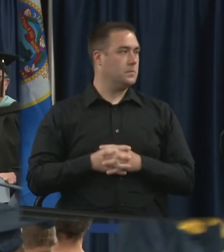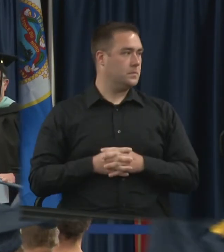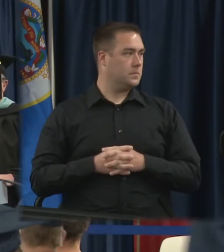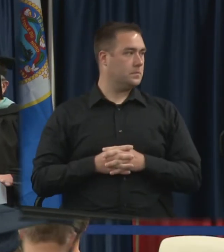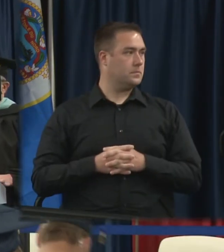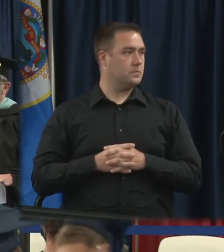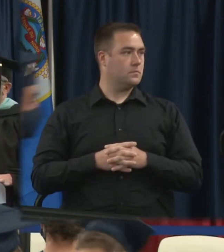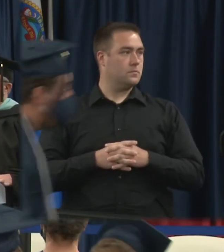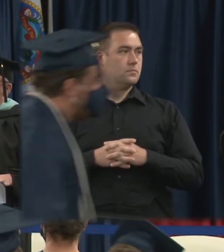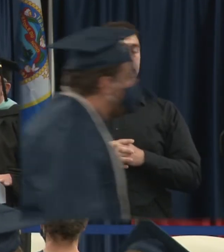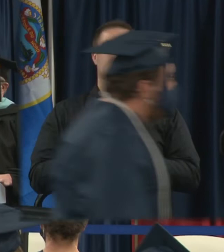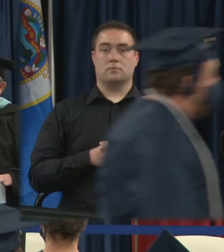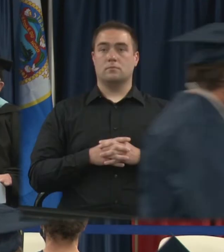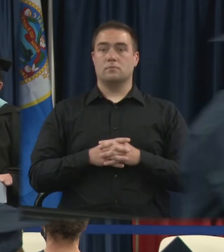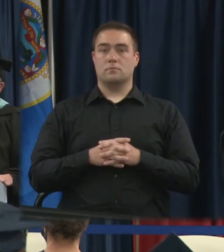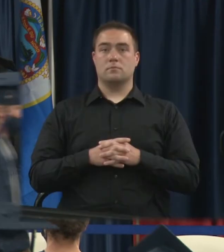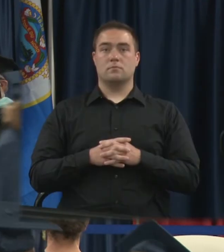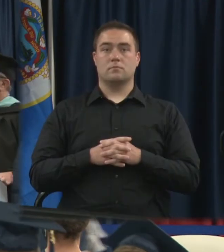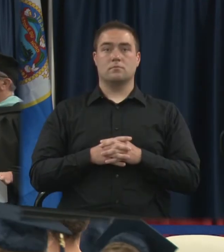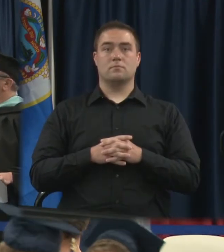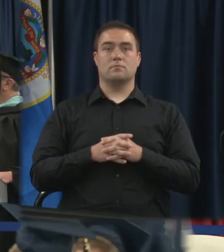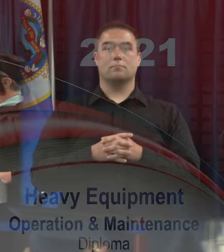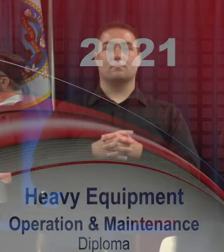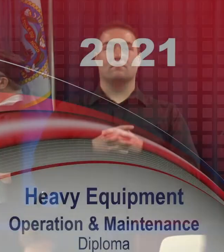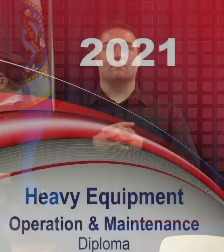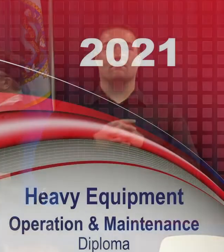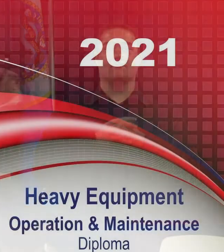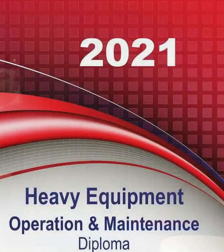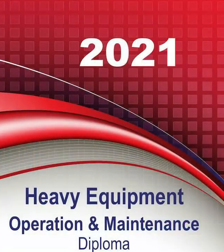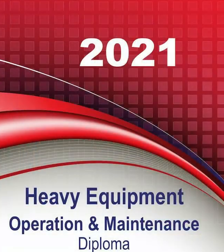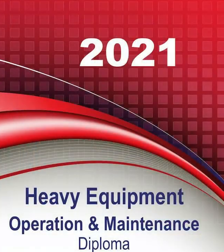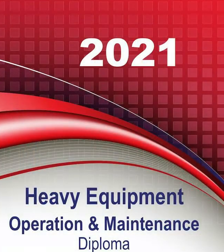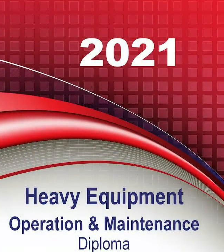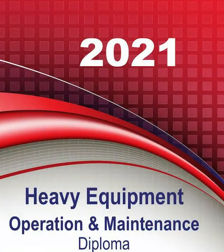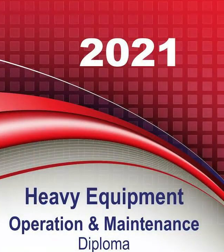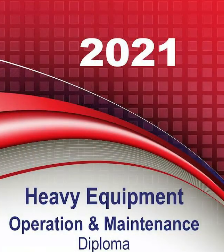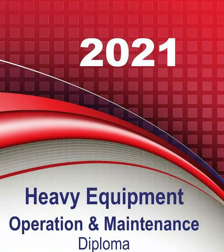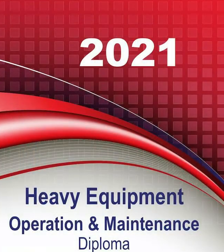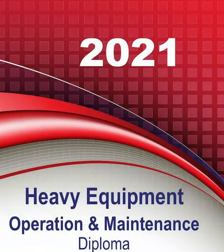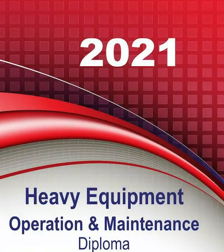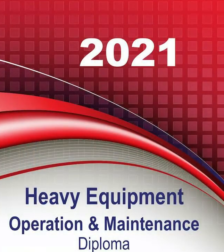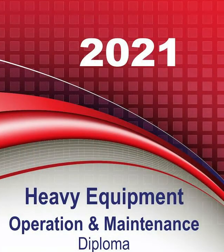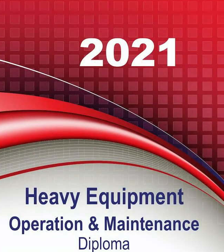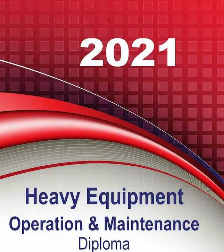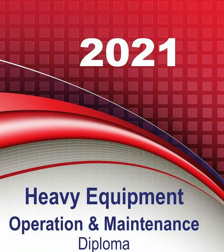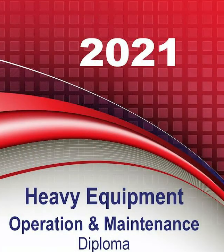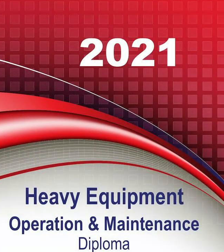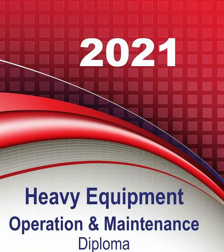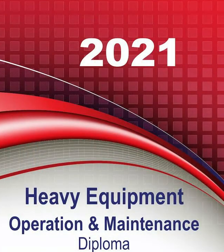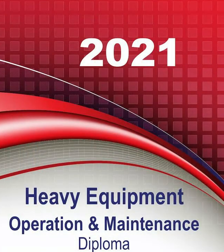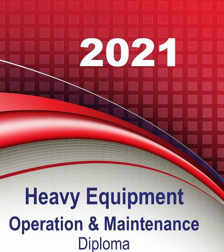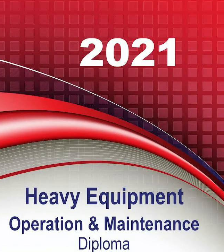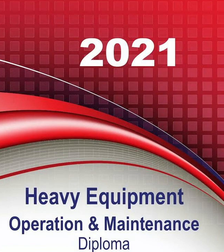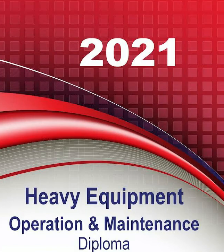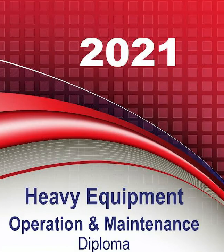We start with a virtual diploma, Nicholas Larson.